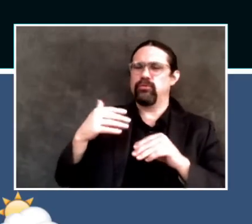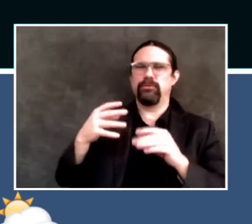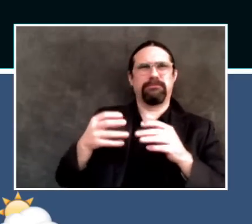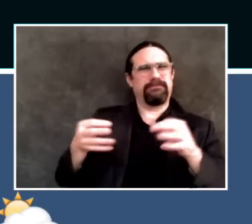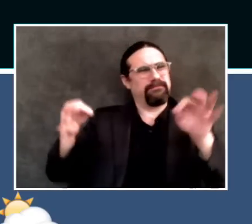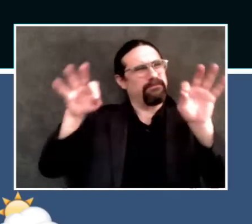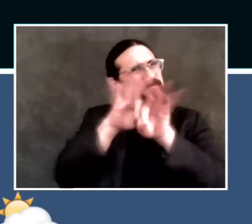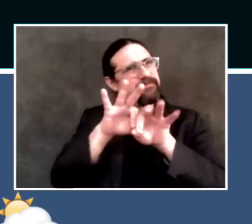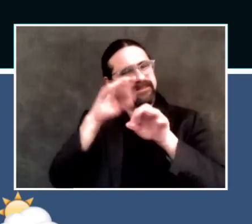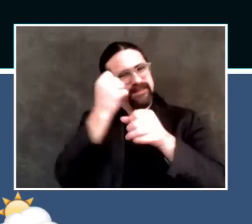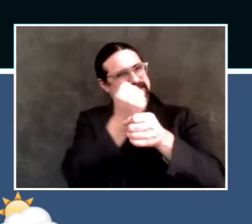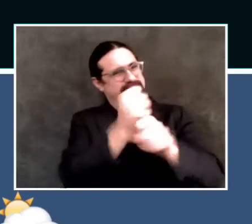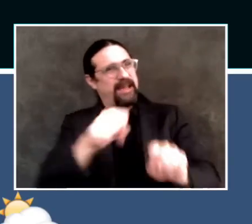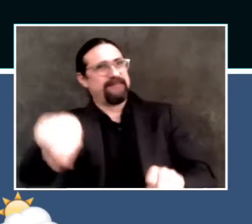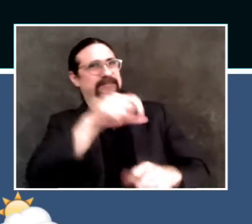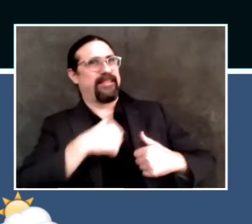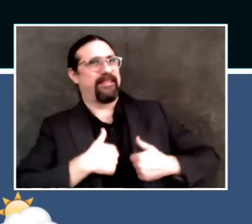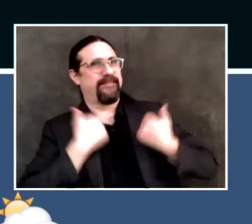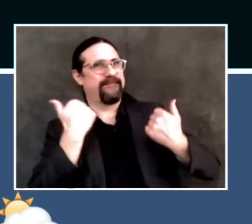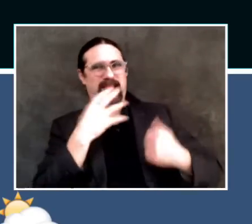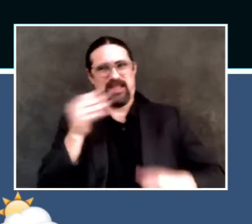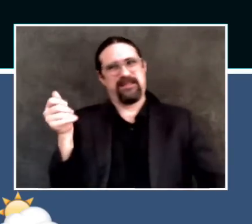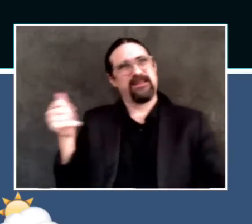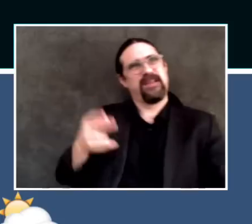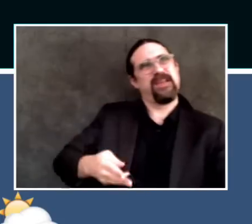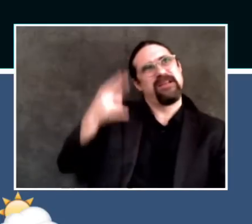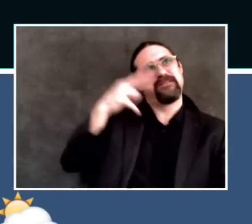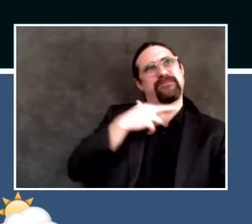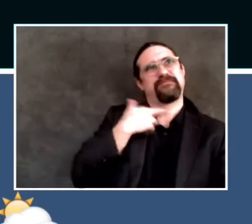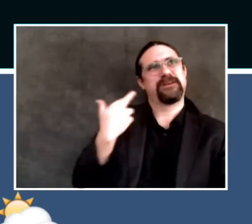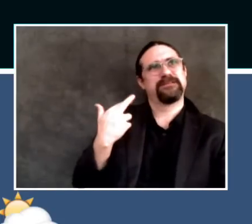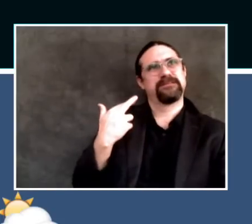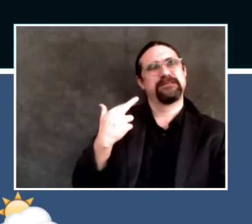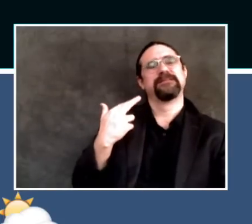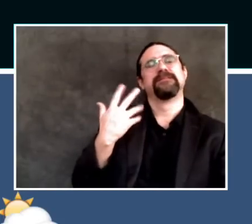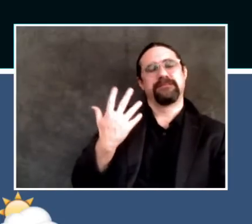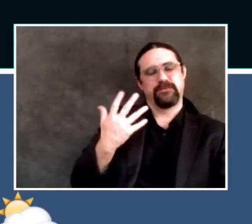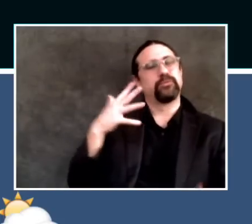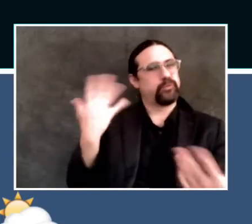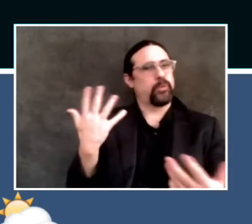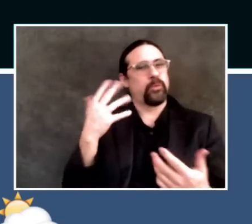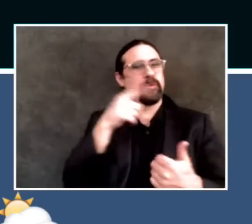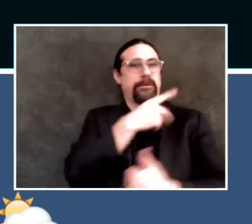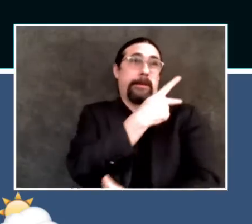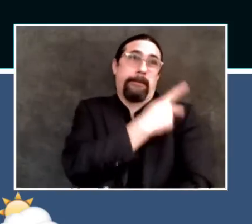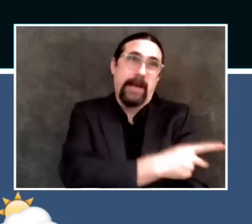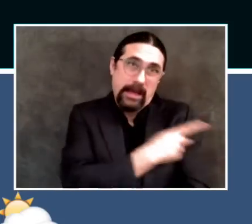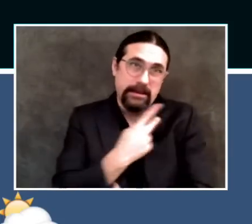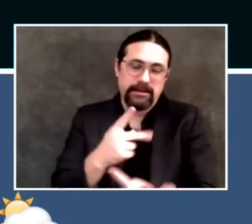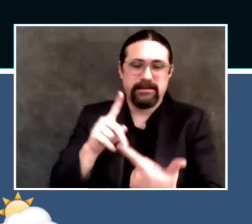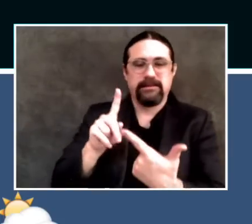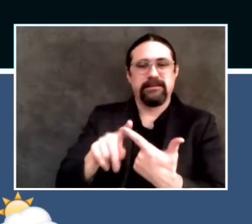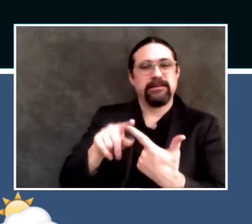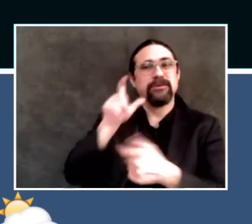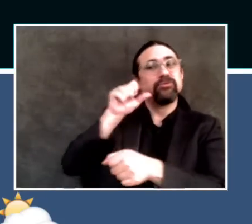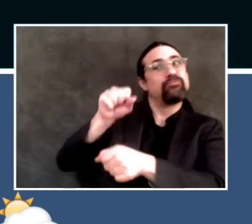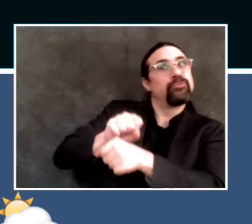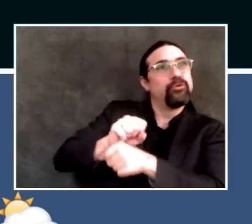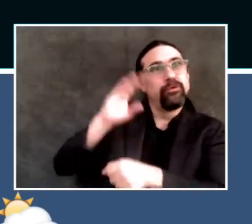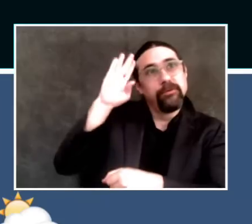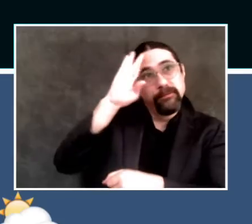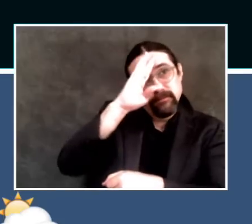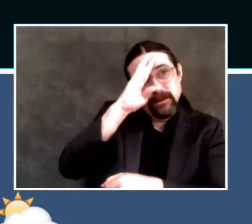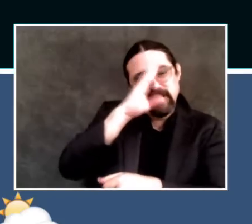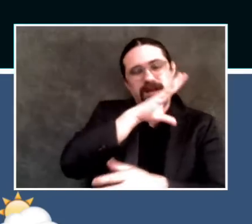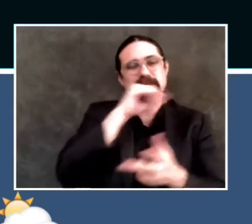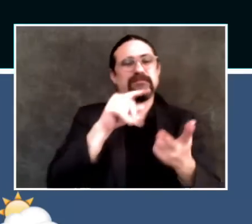responders, who we're depending on deeply in this to save lives in so many ways, including all the ways they do that have nothing to do with COVID-19,